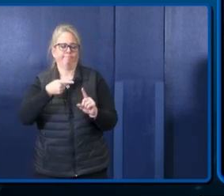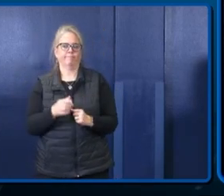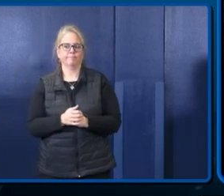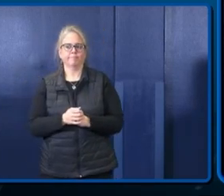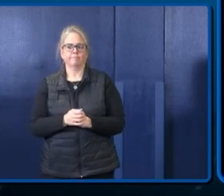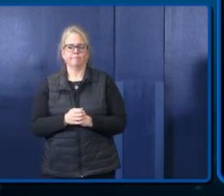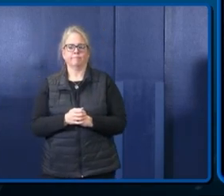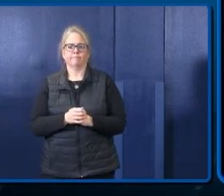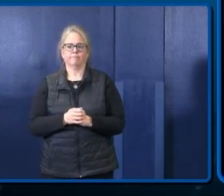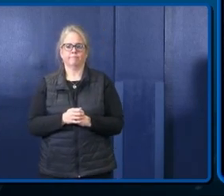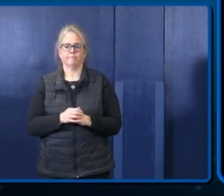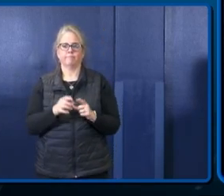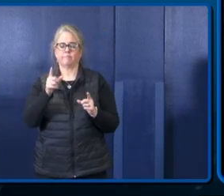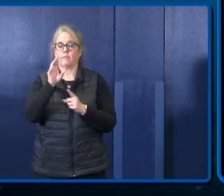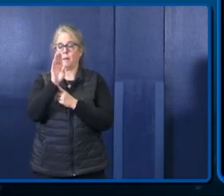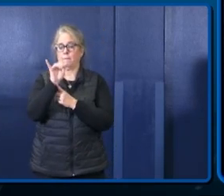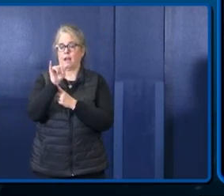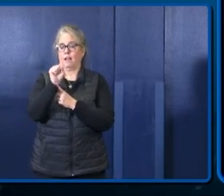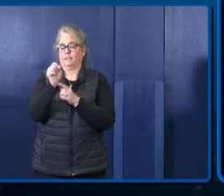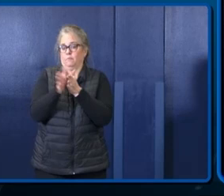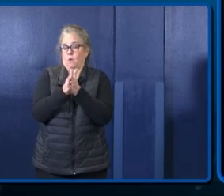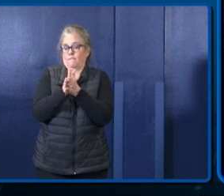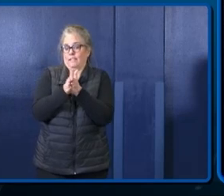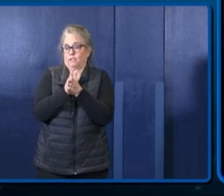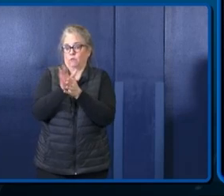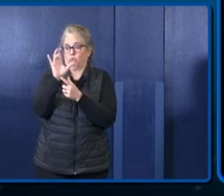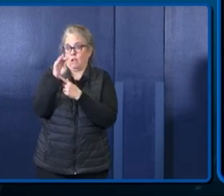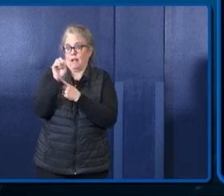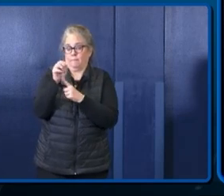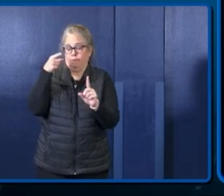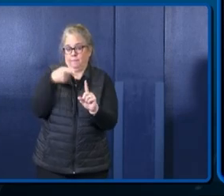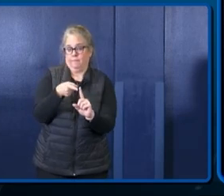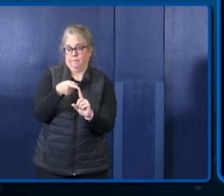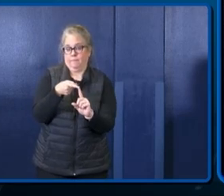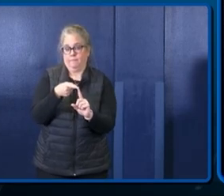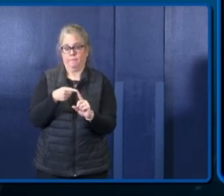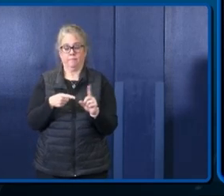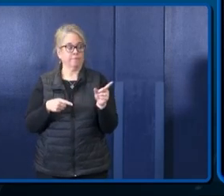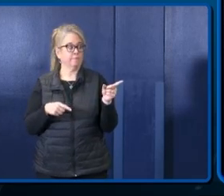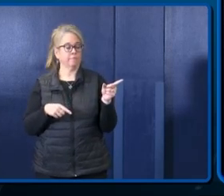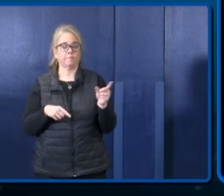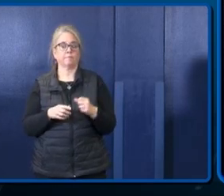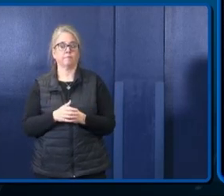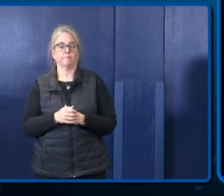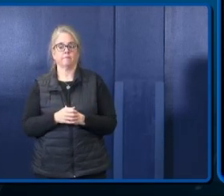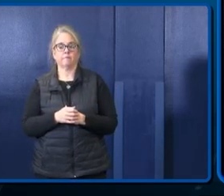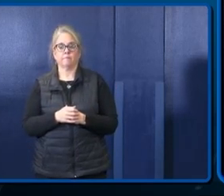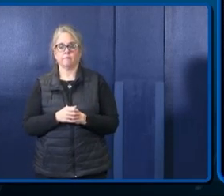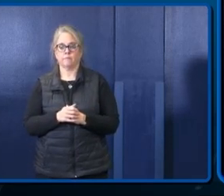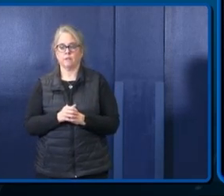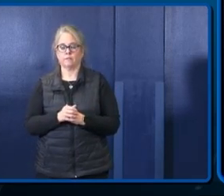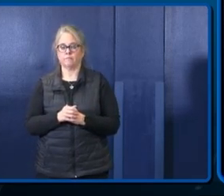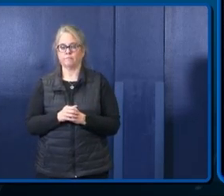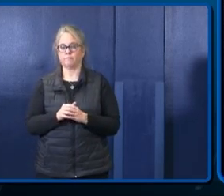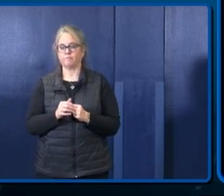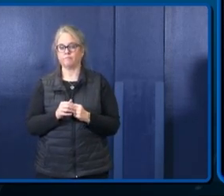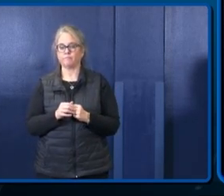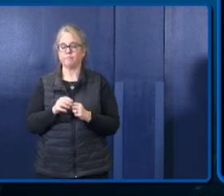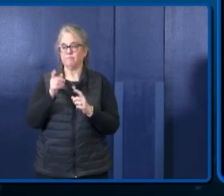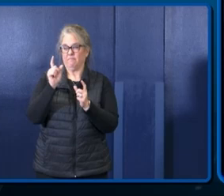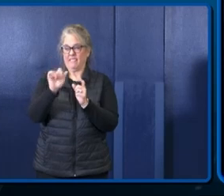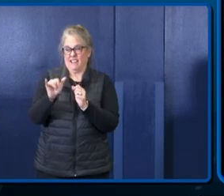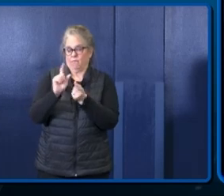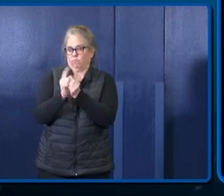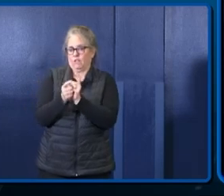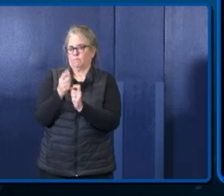question, the bias-motivated crimes, the bias-motivated statute was actually changed only a couple of years ago. If it was